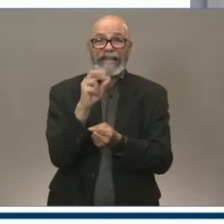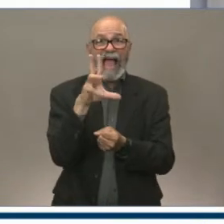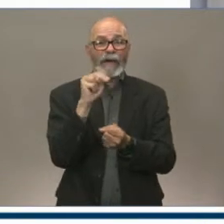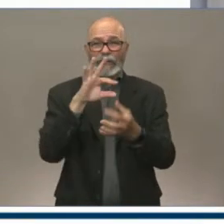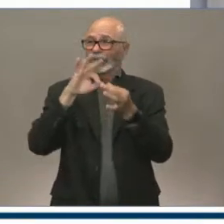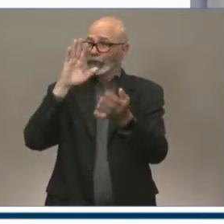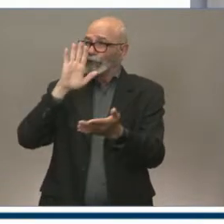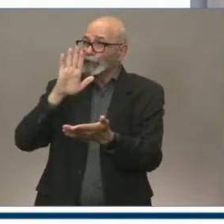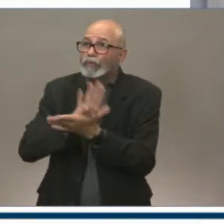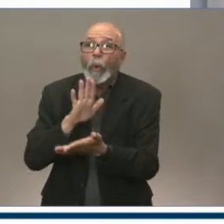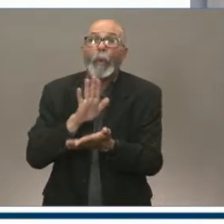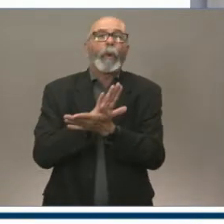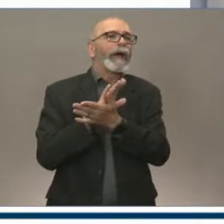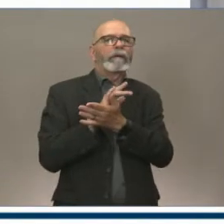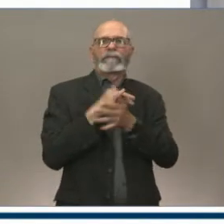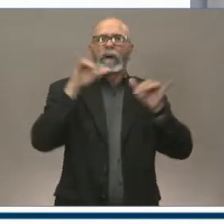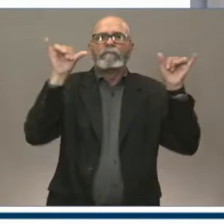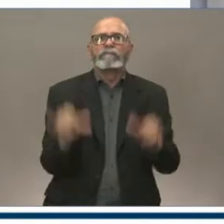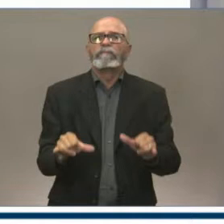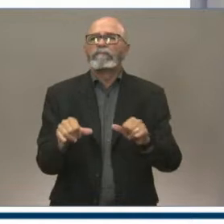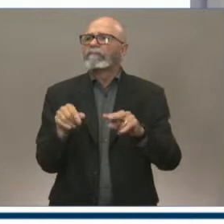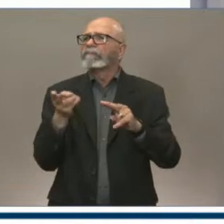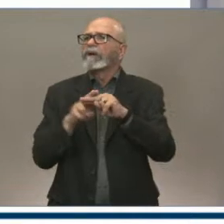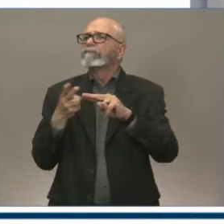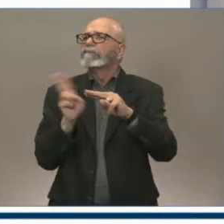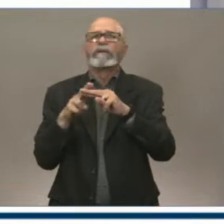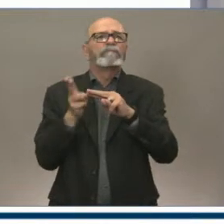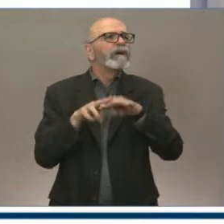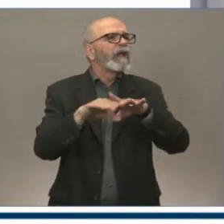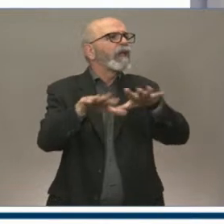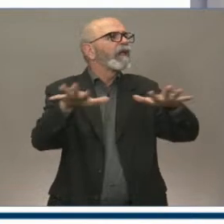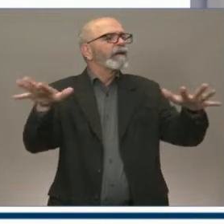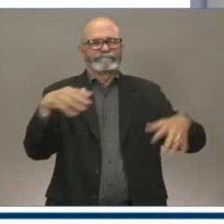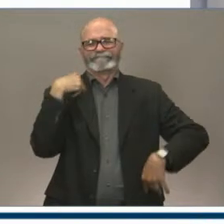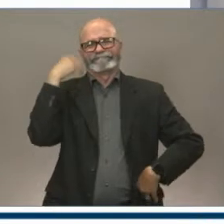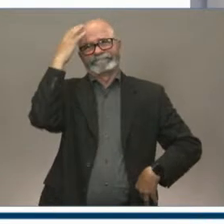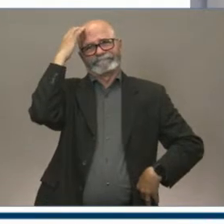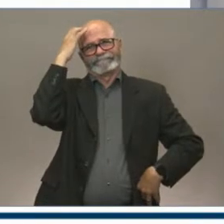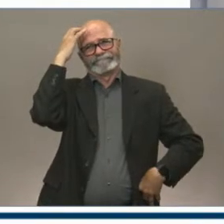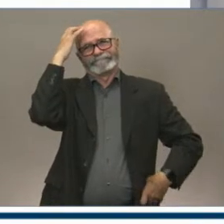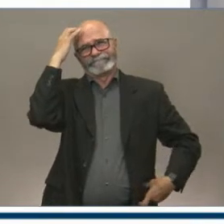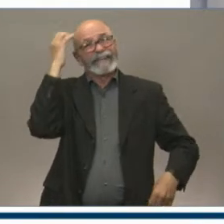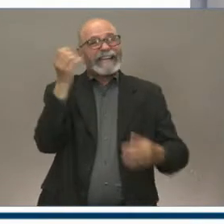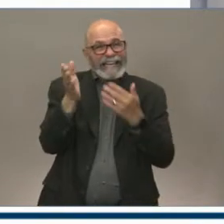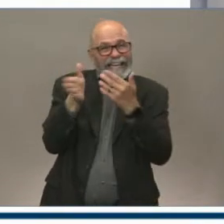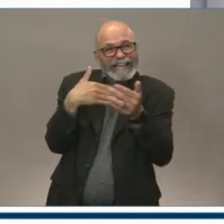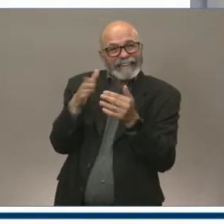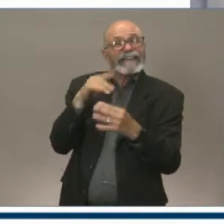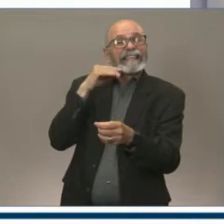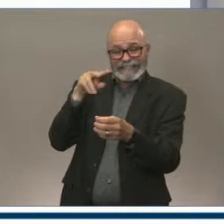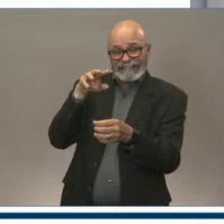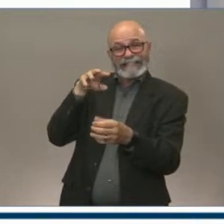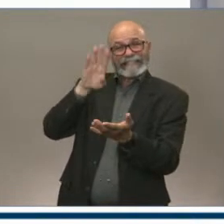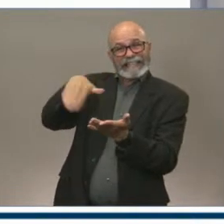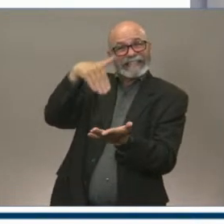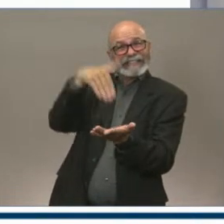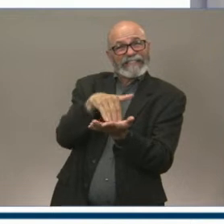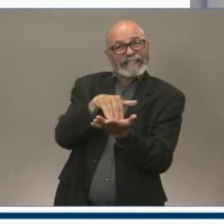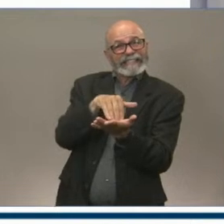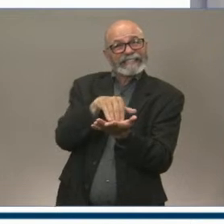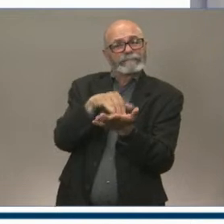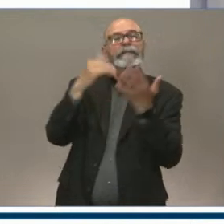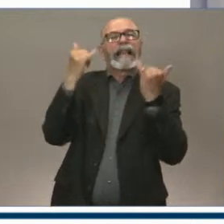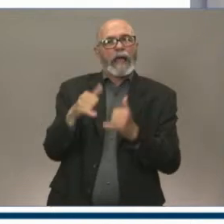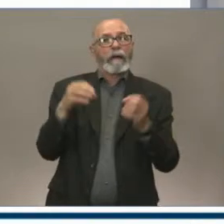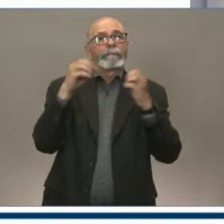our numbers continue to climb. While the majority of cases are in the central zone, we're beginning to see a concerning trend in the Cape